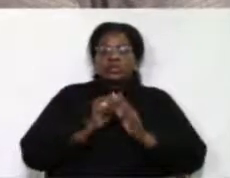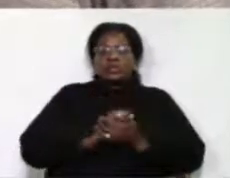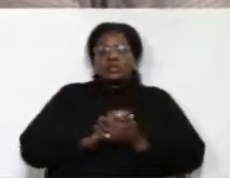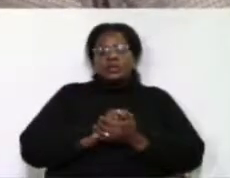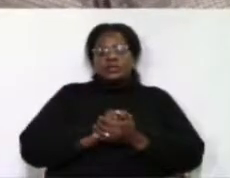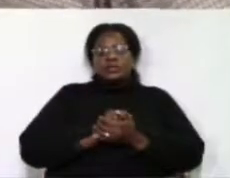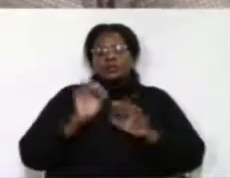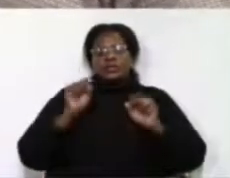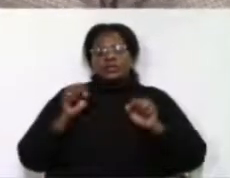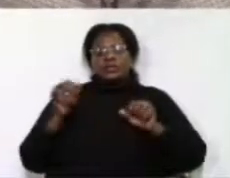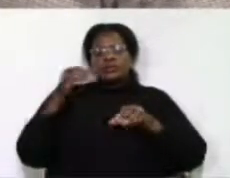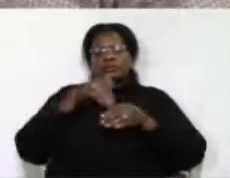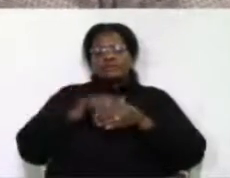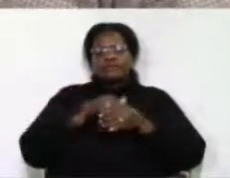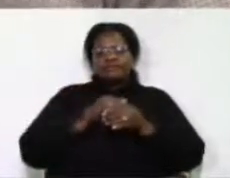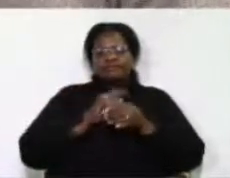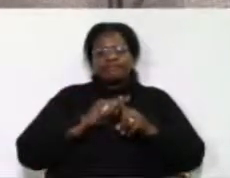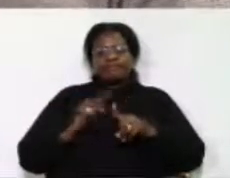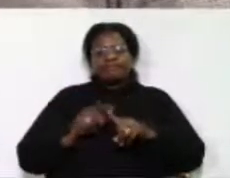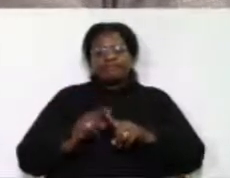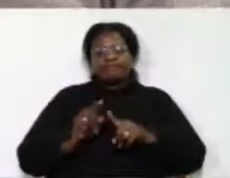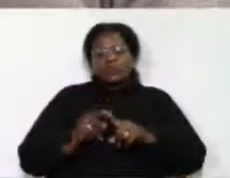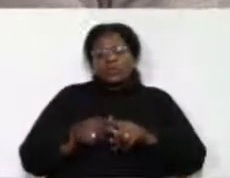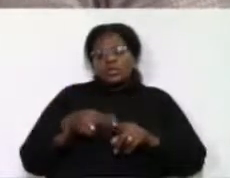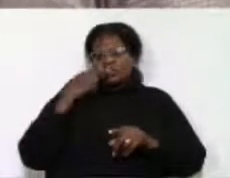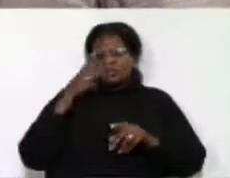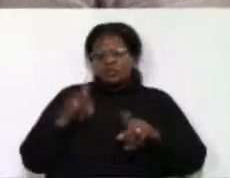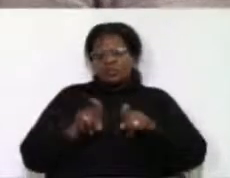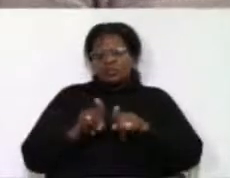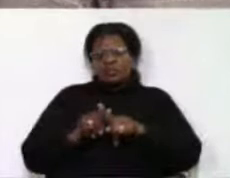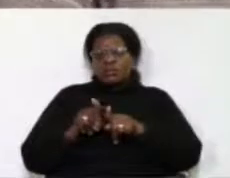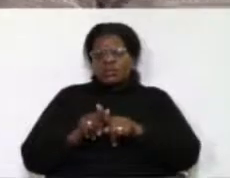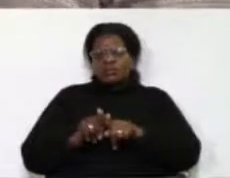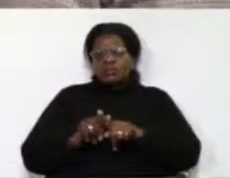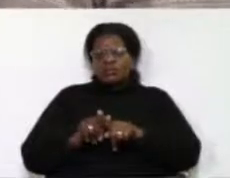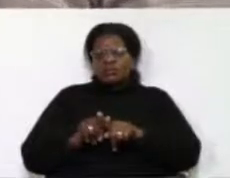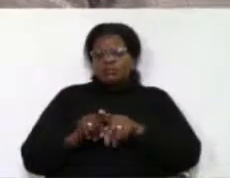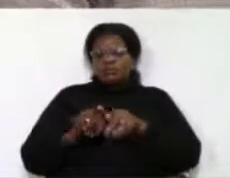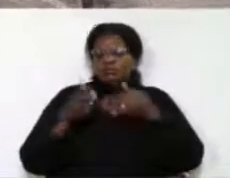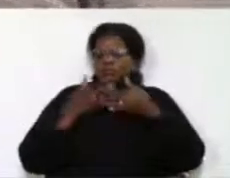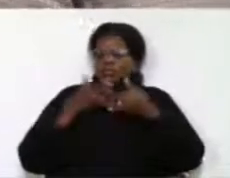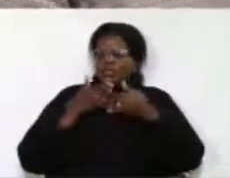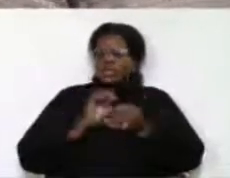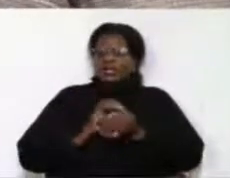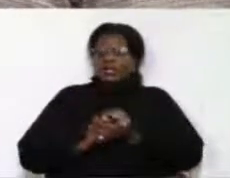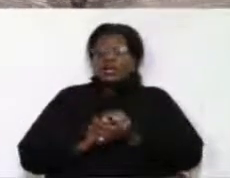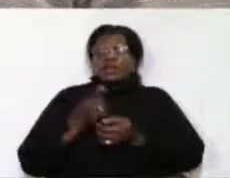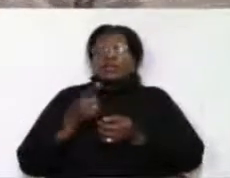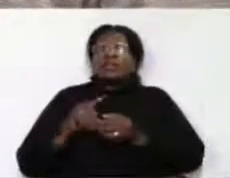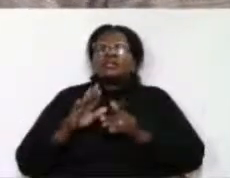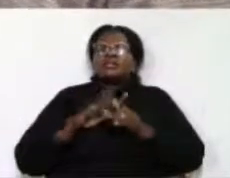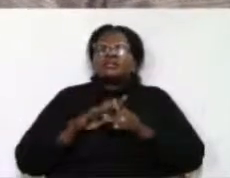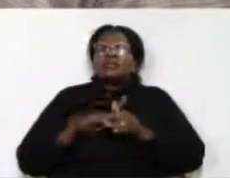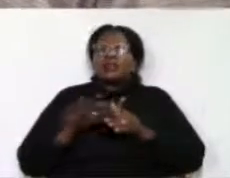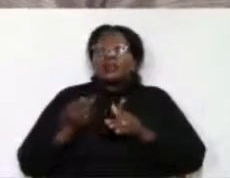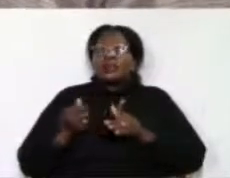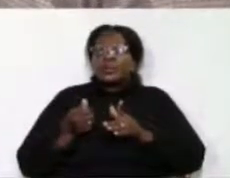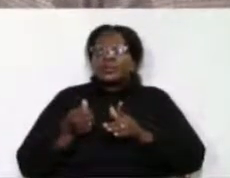little bit. So this looks pretty similar to assets and liabilities, but it's more about the cash. Yeah. And I can just